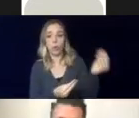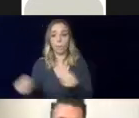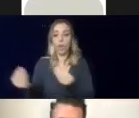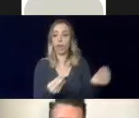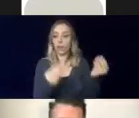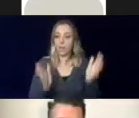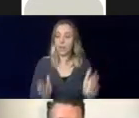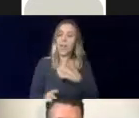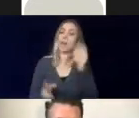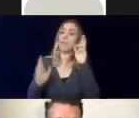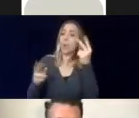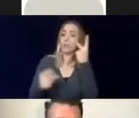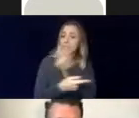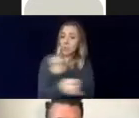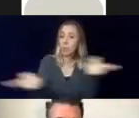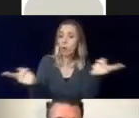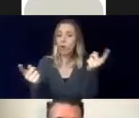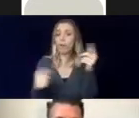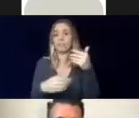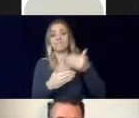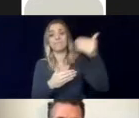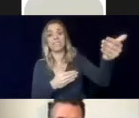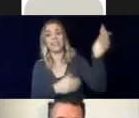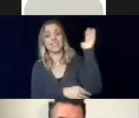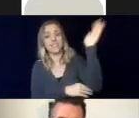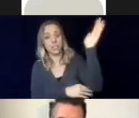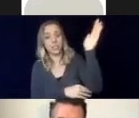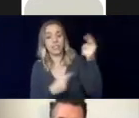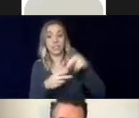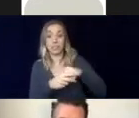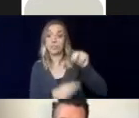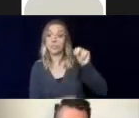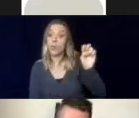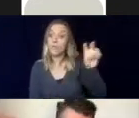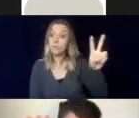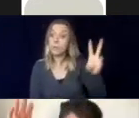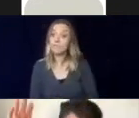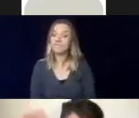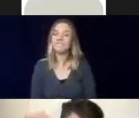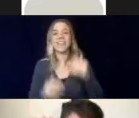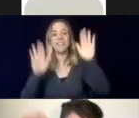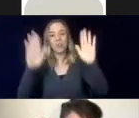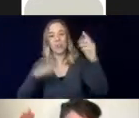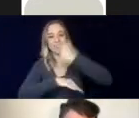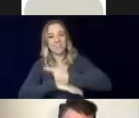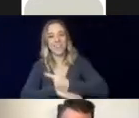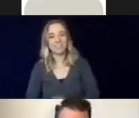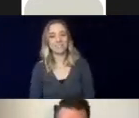And we hope to see you on our next series in November. Have a great day.